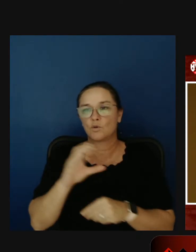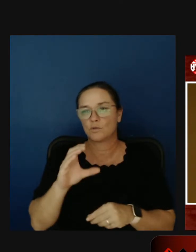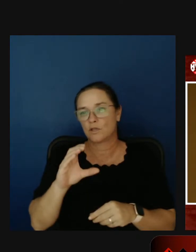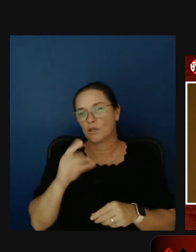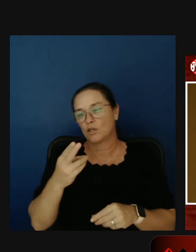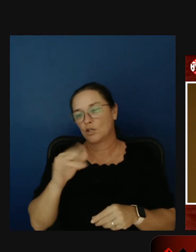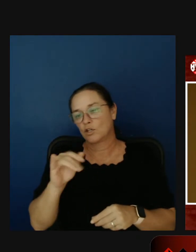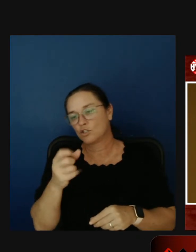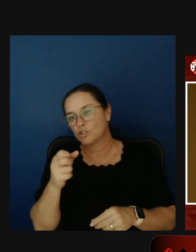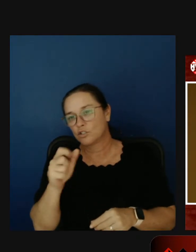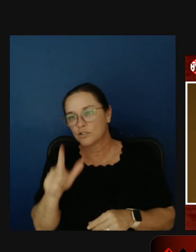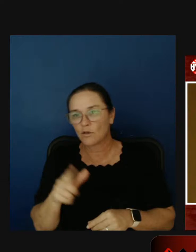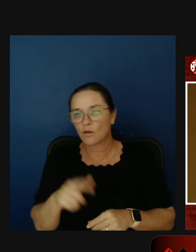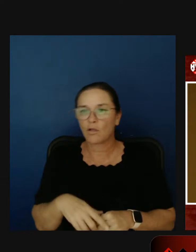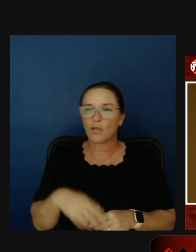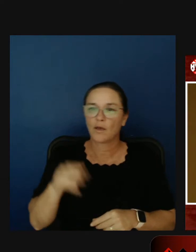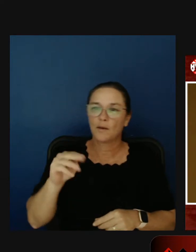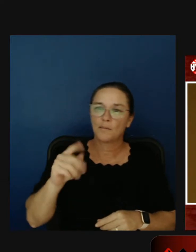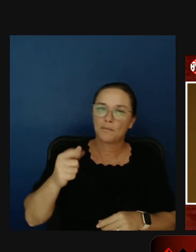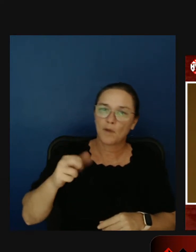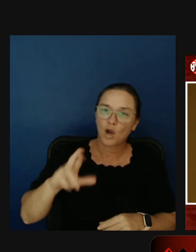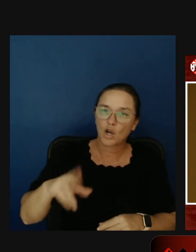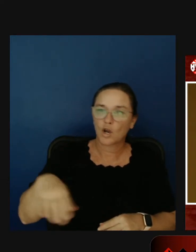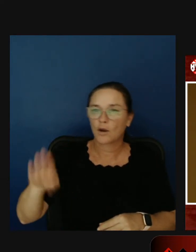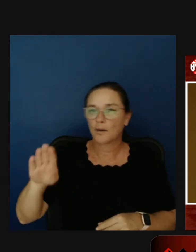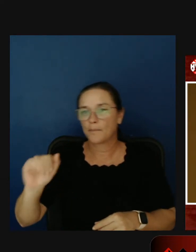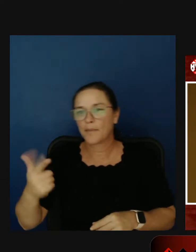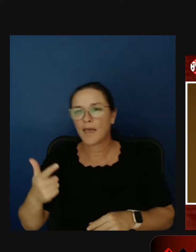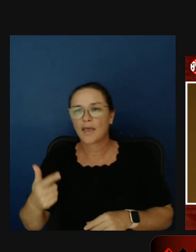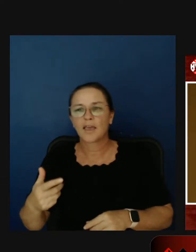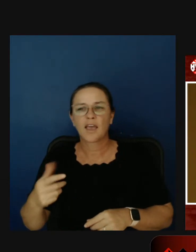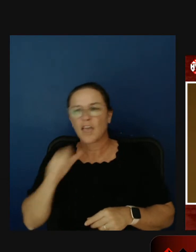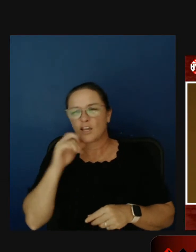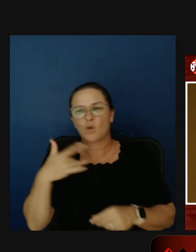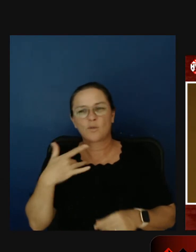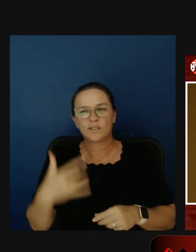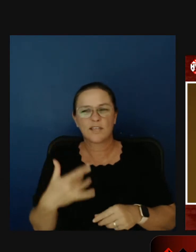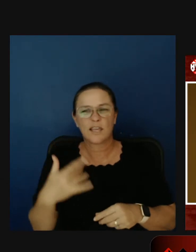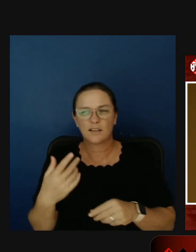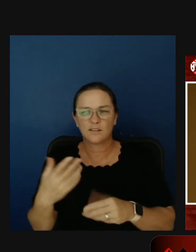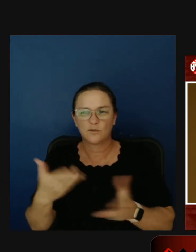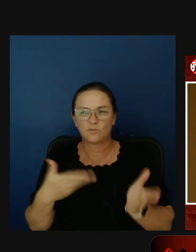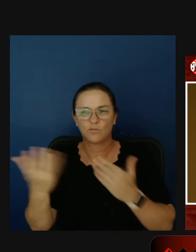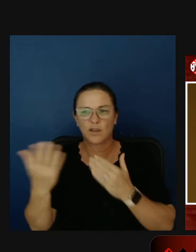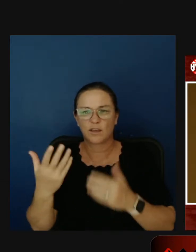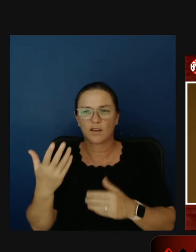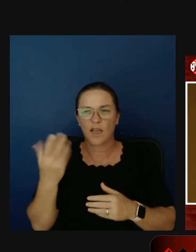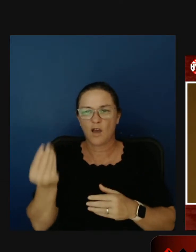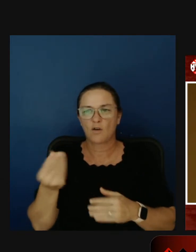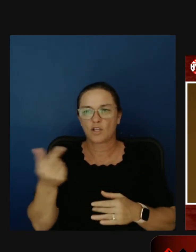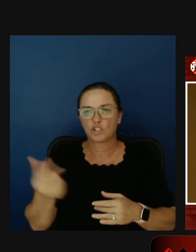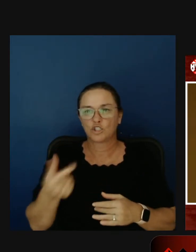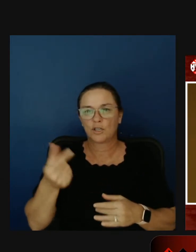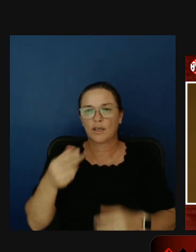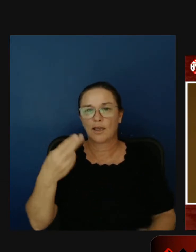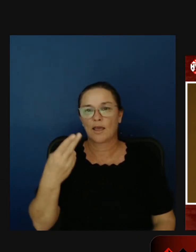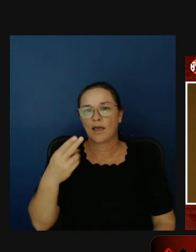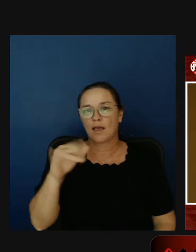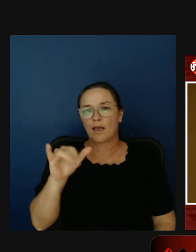measure, markers, bags. I usually don't take this. Does anyone know what this is? This hydrochloric